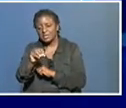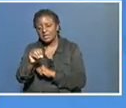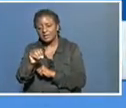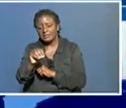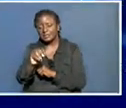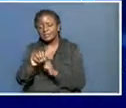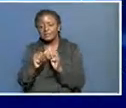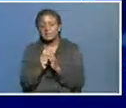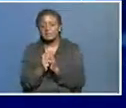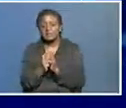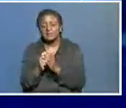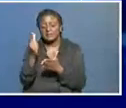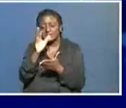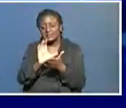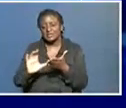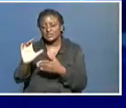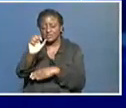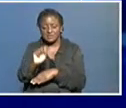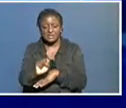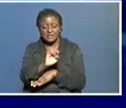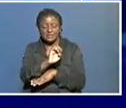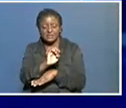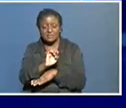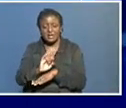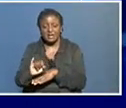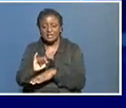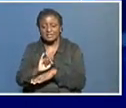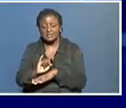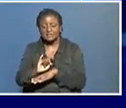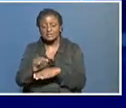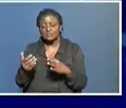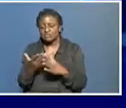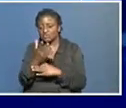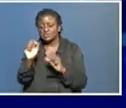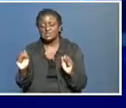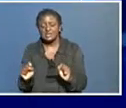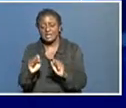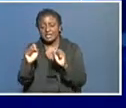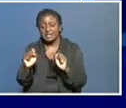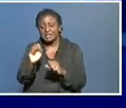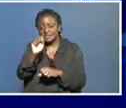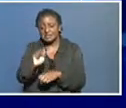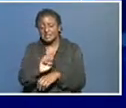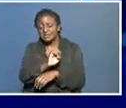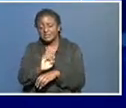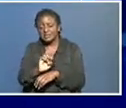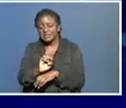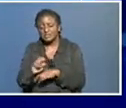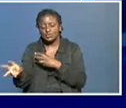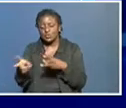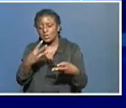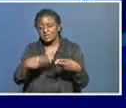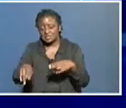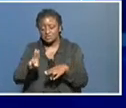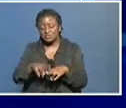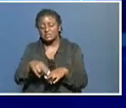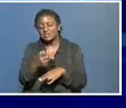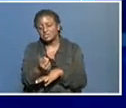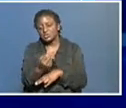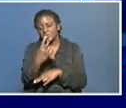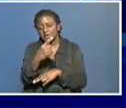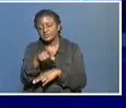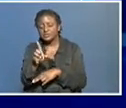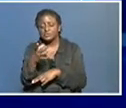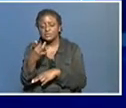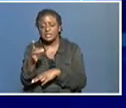7:57 tomorrow morning. Now for the central and southeastern islands through Saturday, southeast winds, those winds will be increasing 12 to 18 knots, the wave